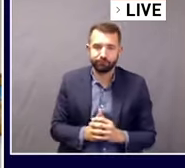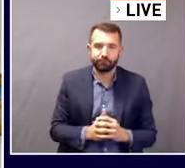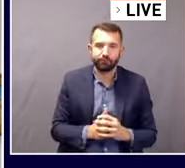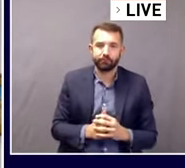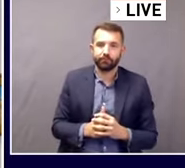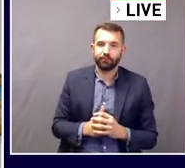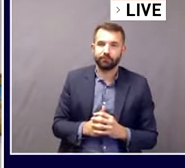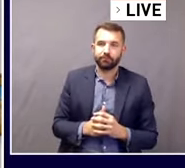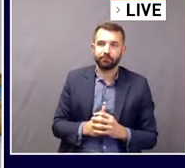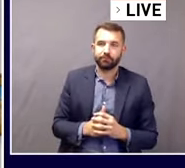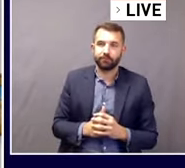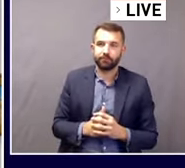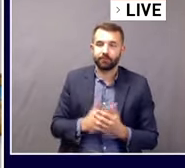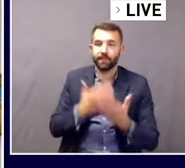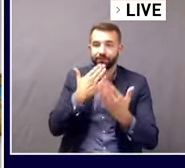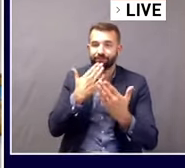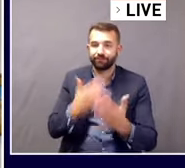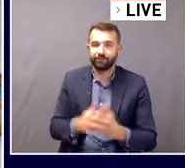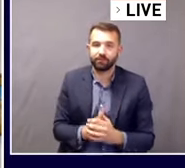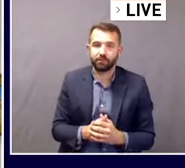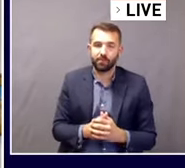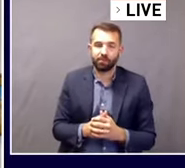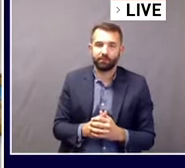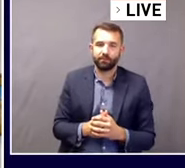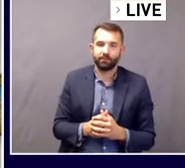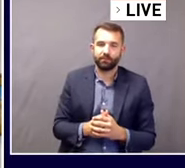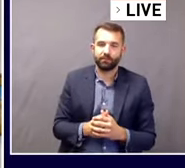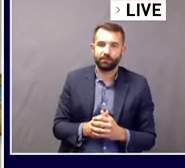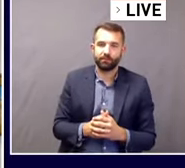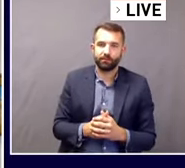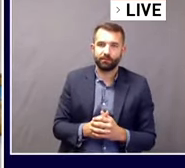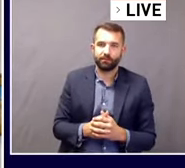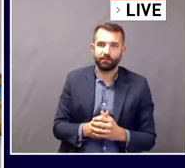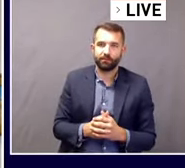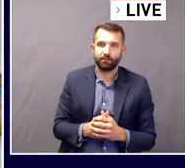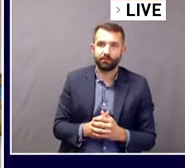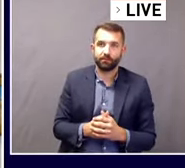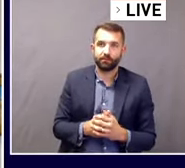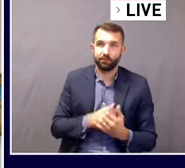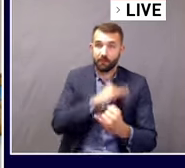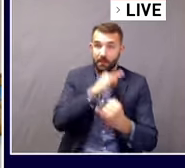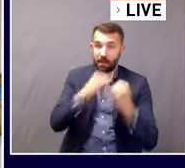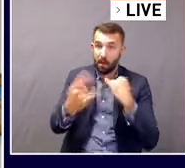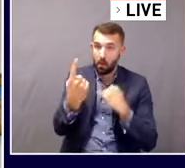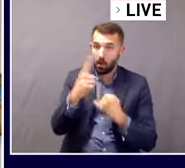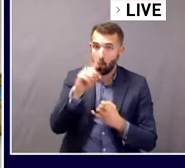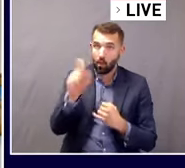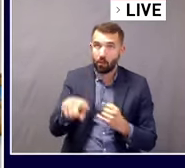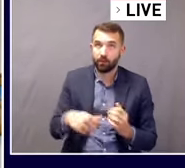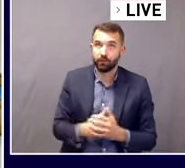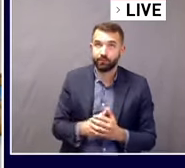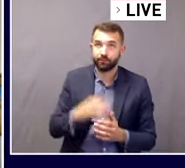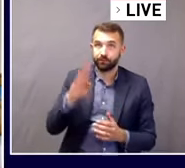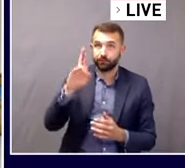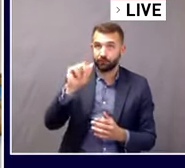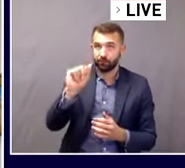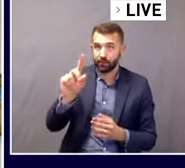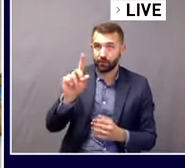Okay, thank you. I'm going to turn for the final question today to Brad Rogers at